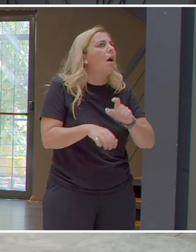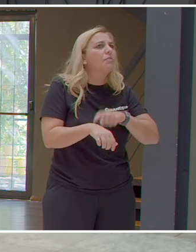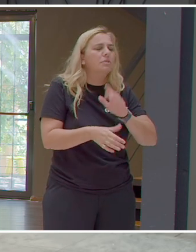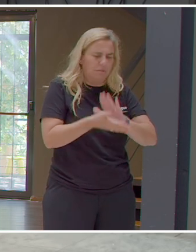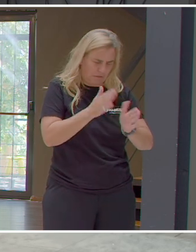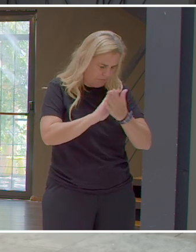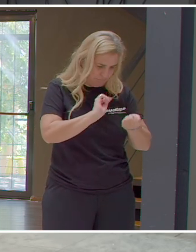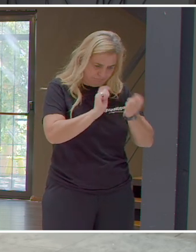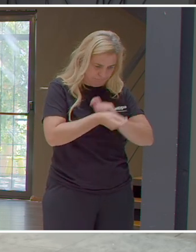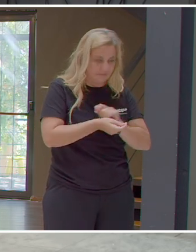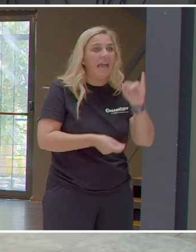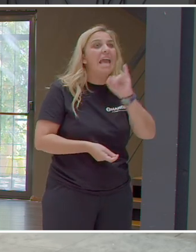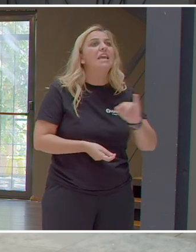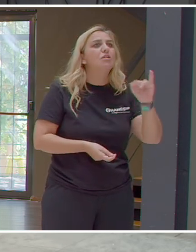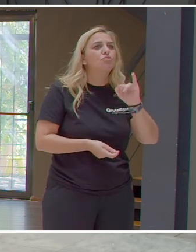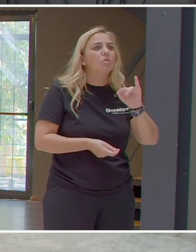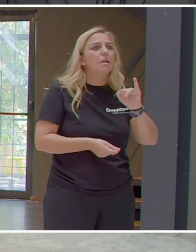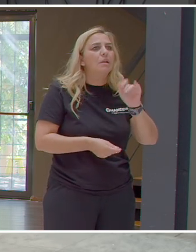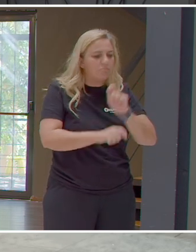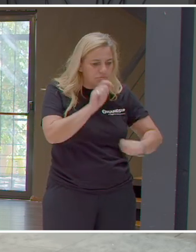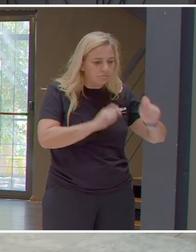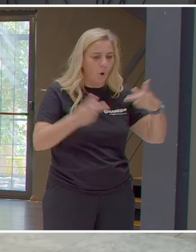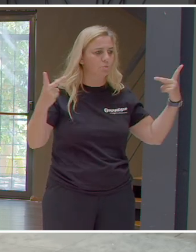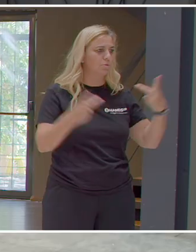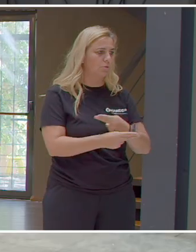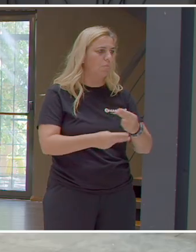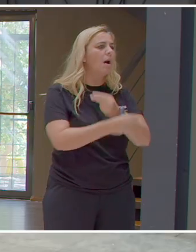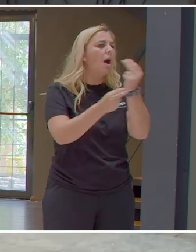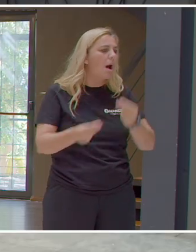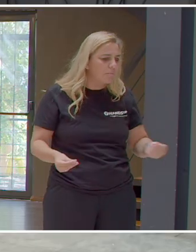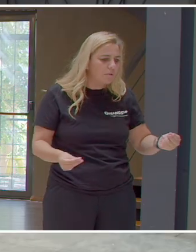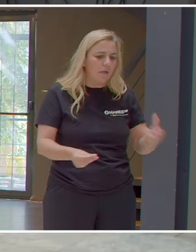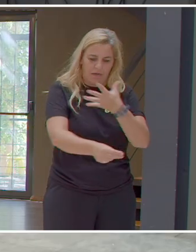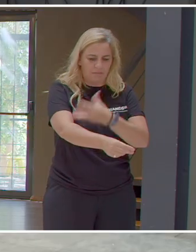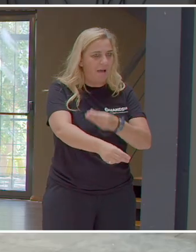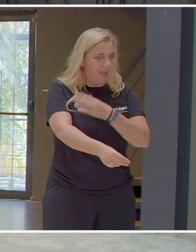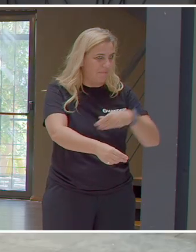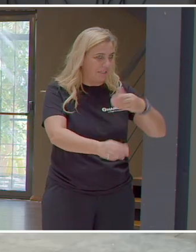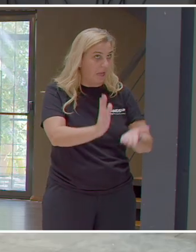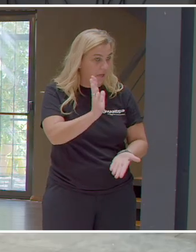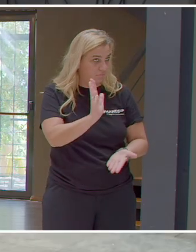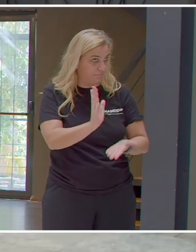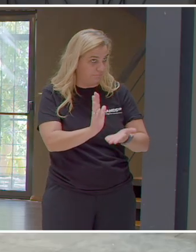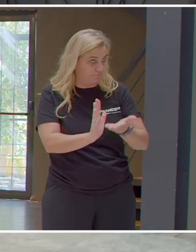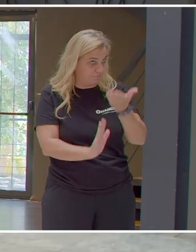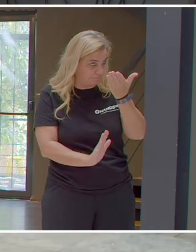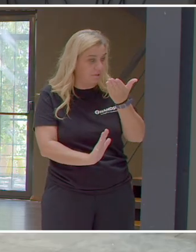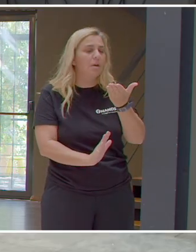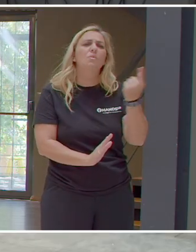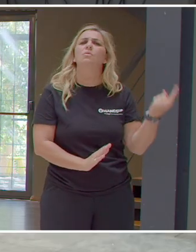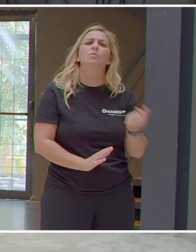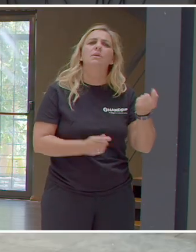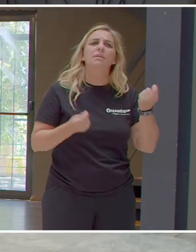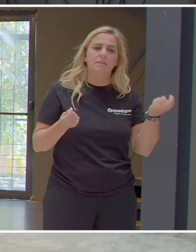which would process the glucose in the blood for us. And the blood sugar stays dangerously high. So what can happen? Most of the